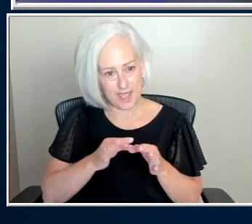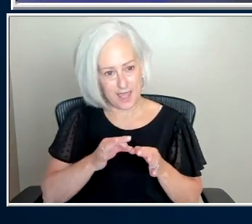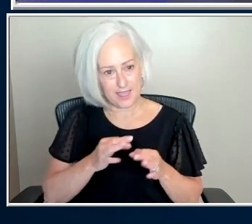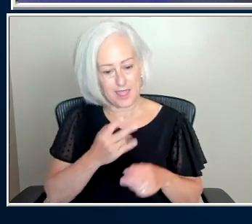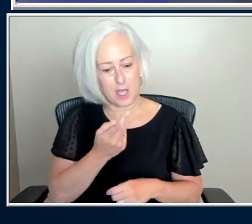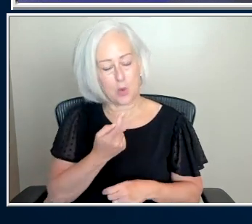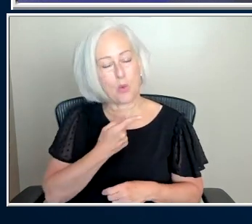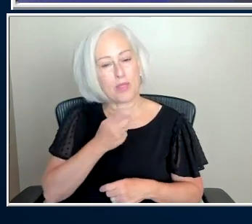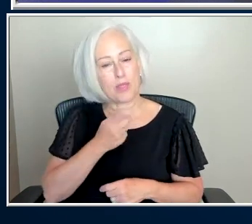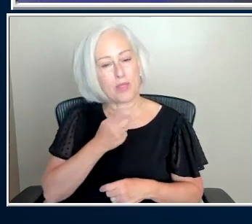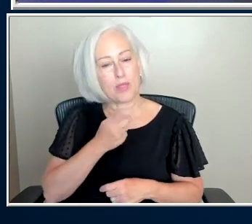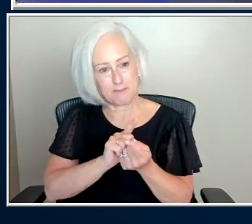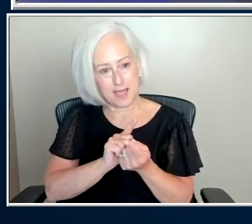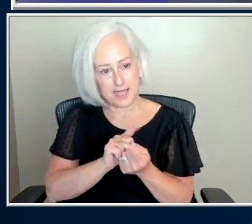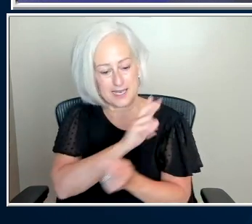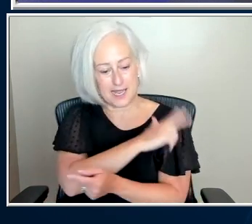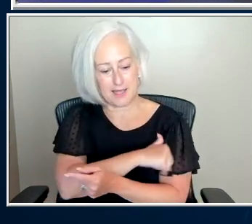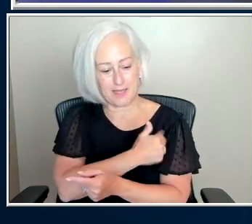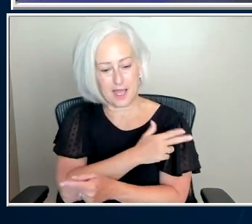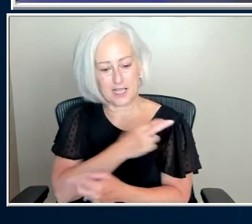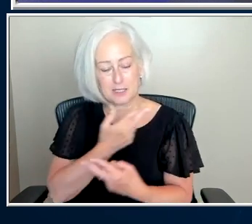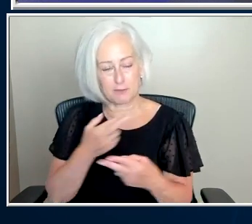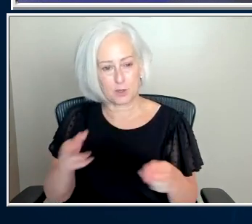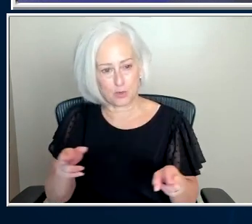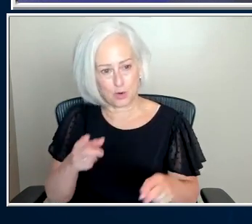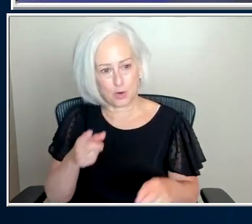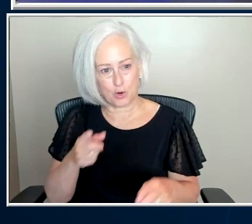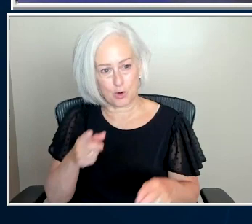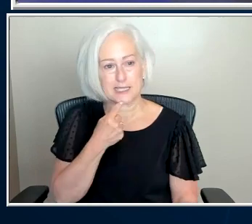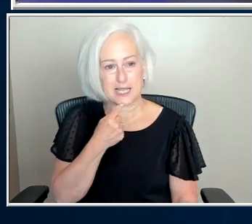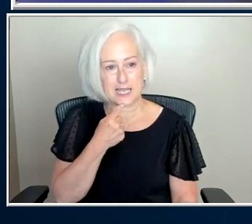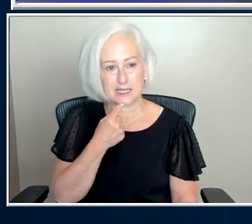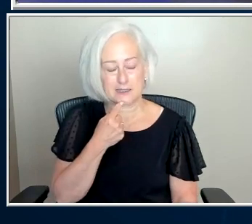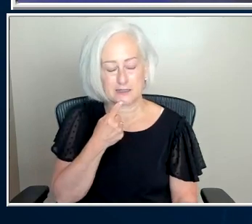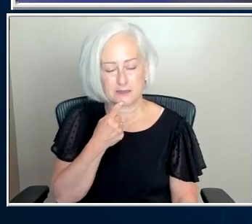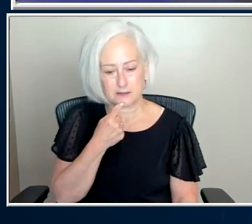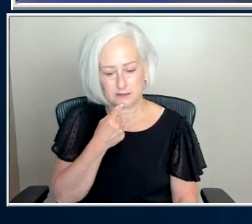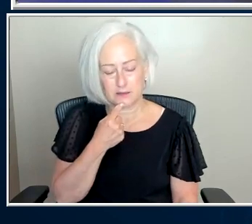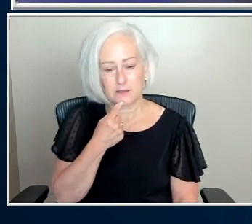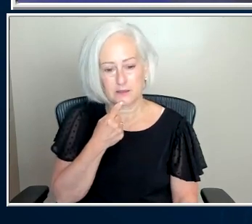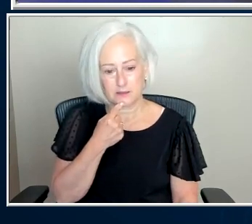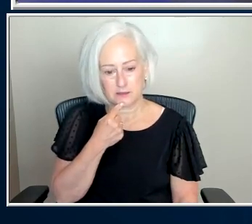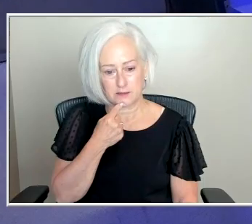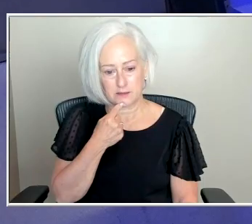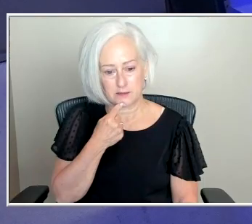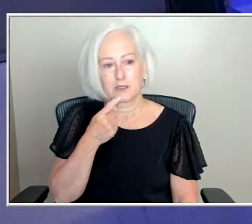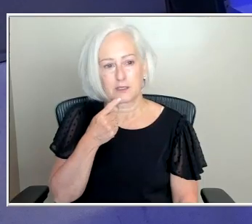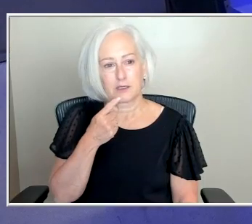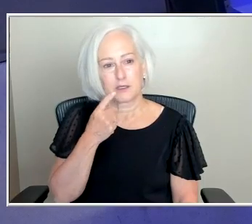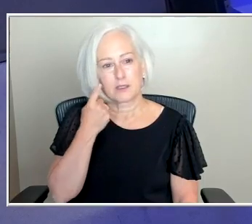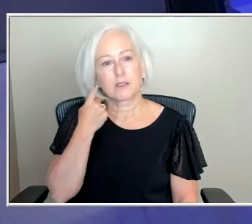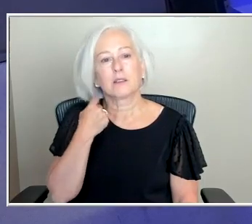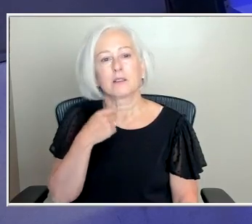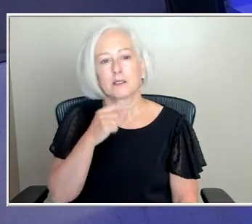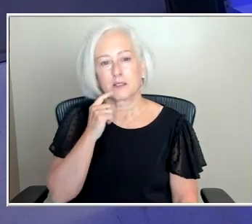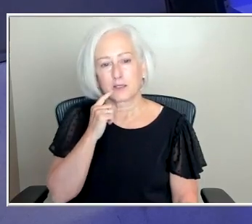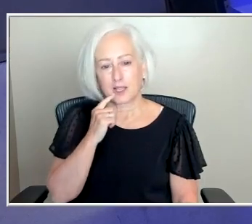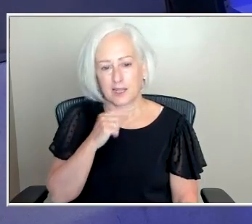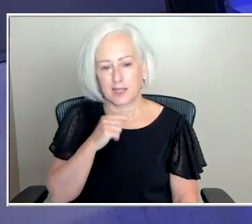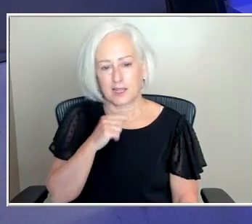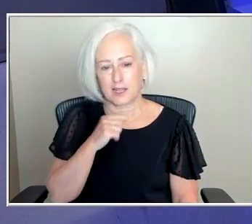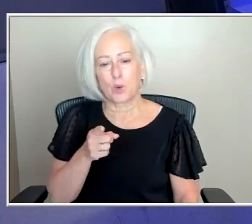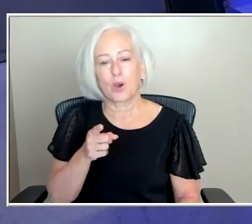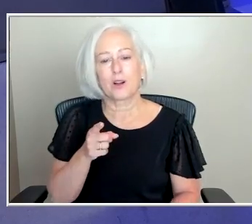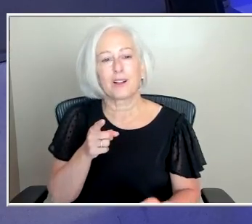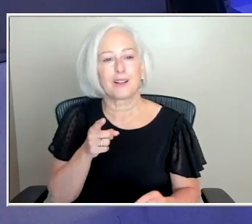your hospital room, you had said that you're going to stay off the golf course a little bit more, and you're going to stay in church a little bit more. Tell me about